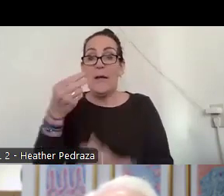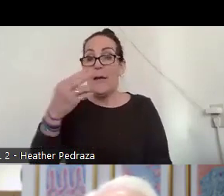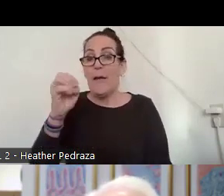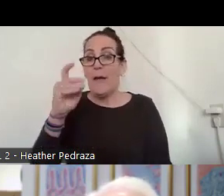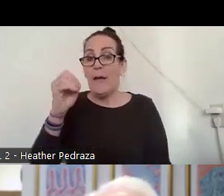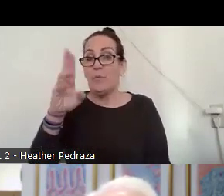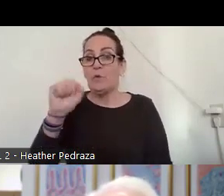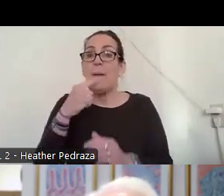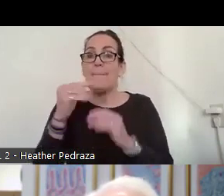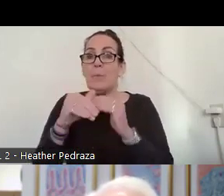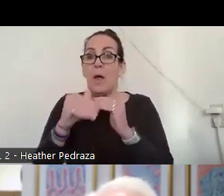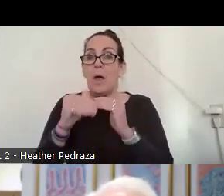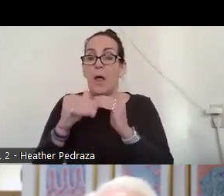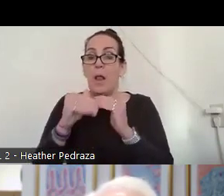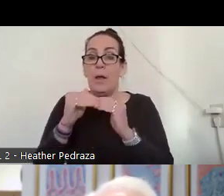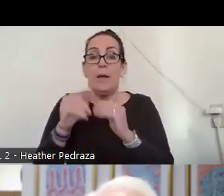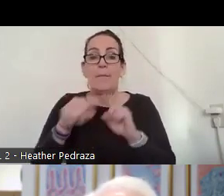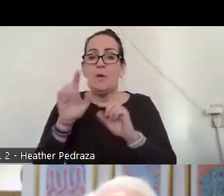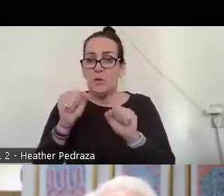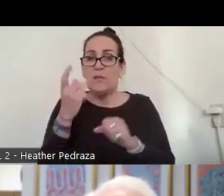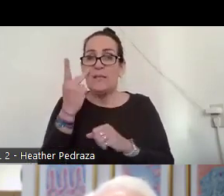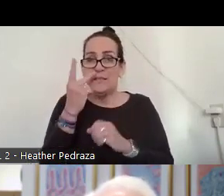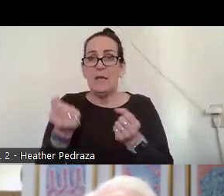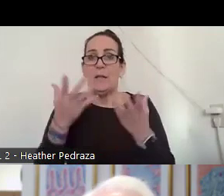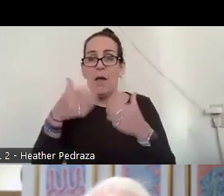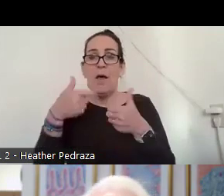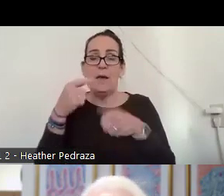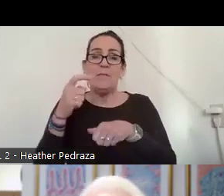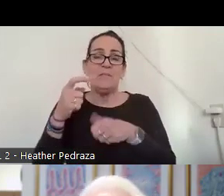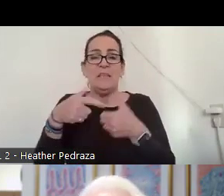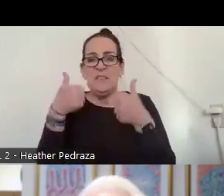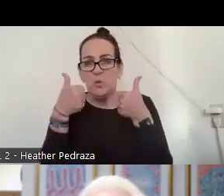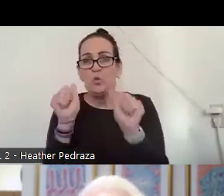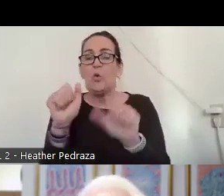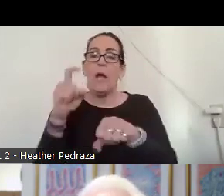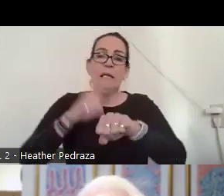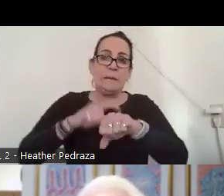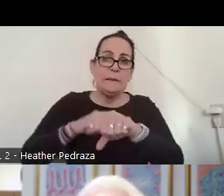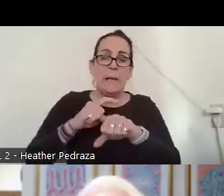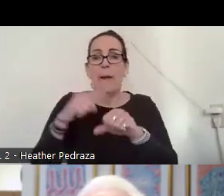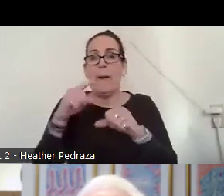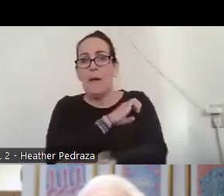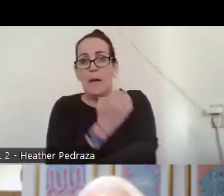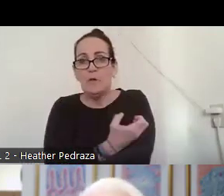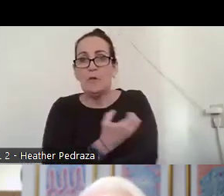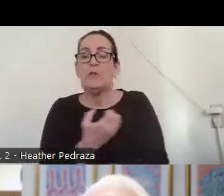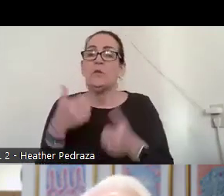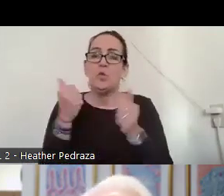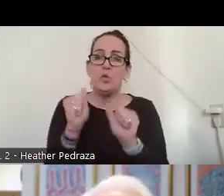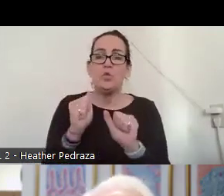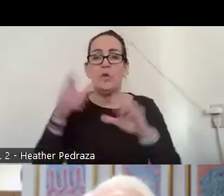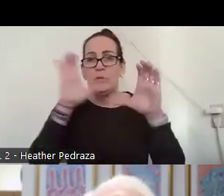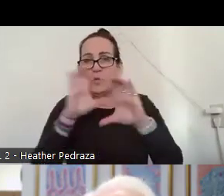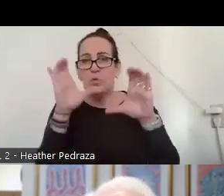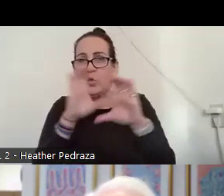see that there's a lot of effort and energy going into developing rational therapies for AD. What you don't see